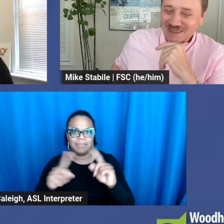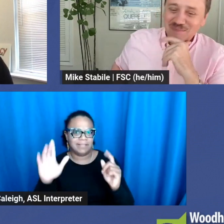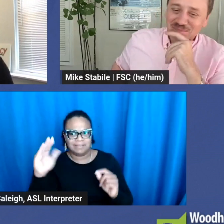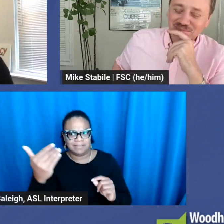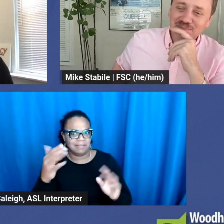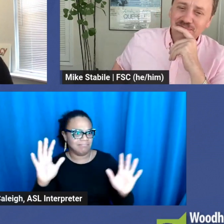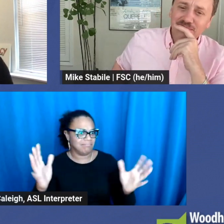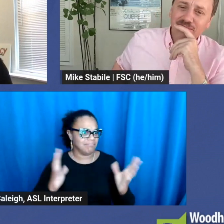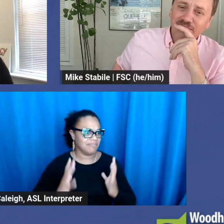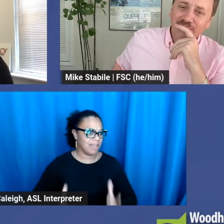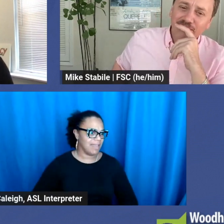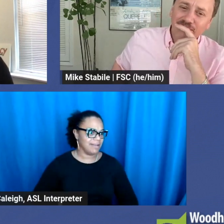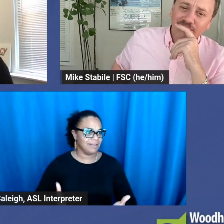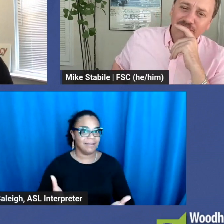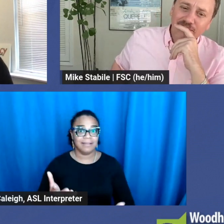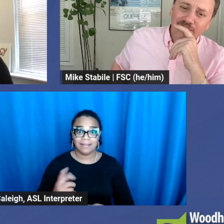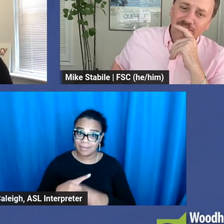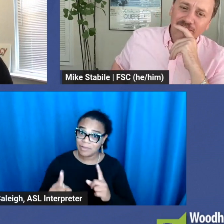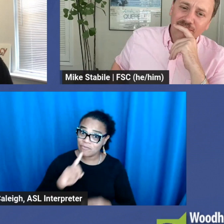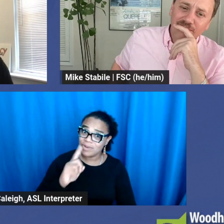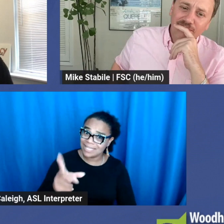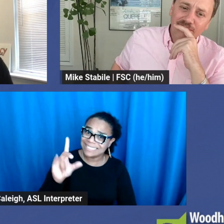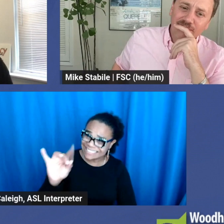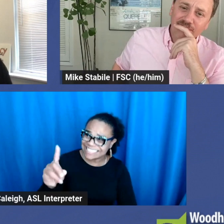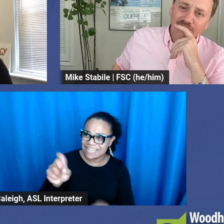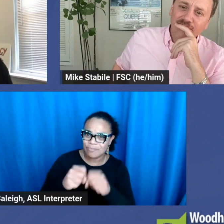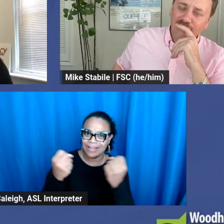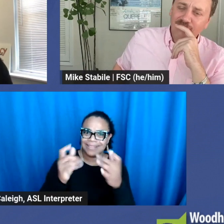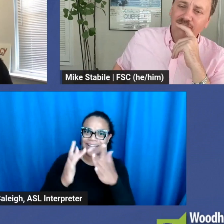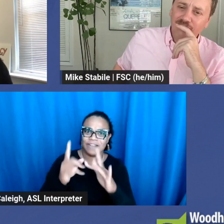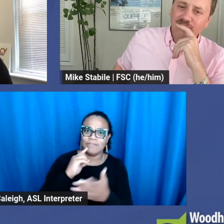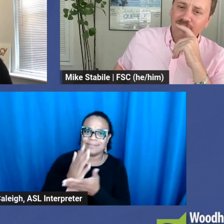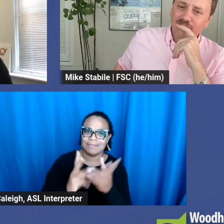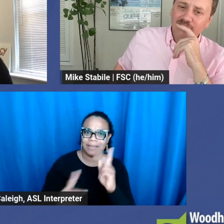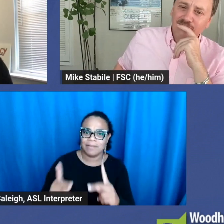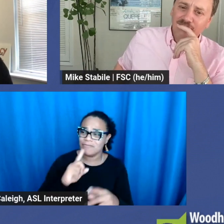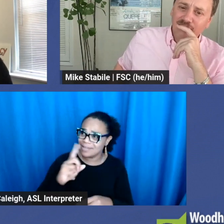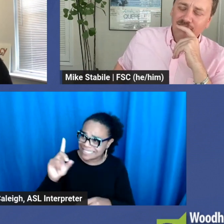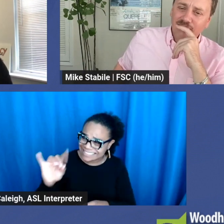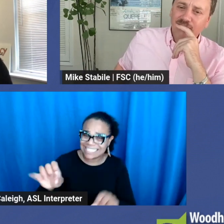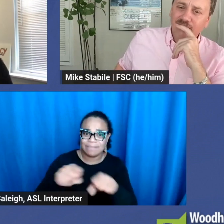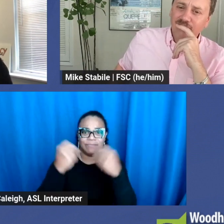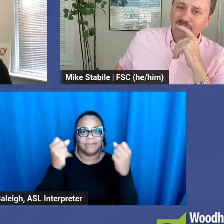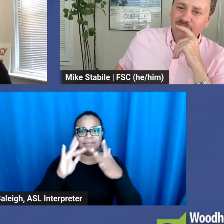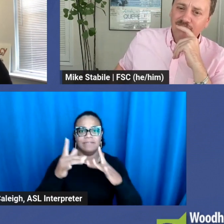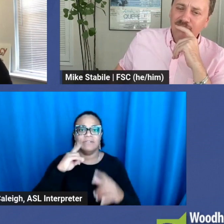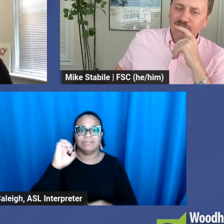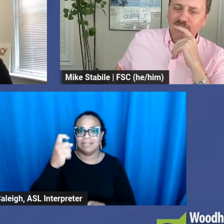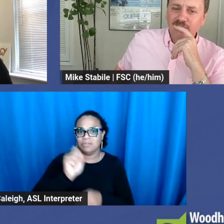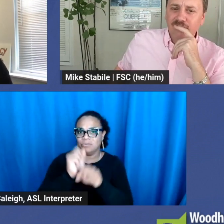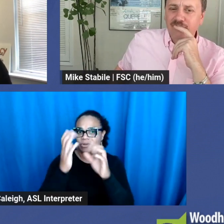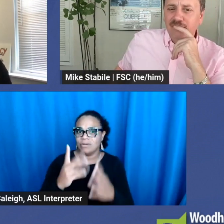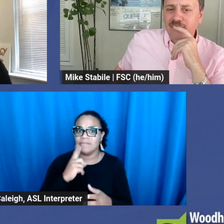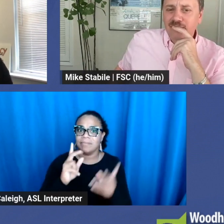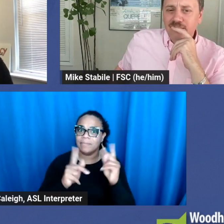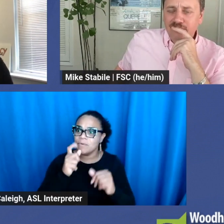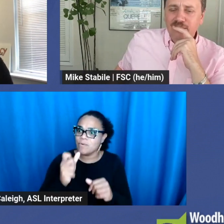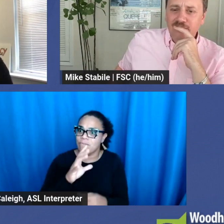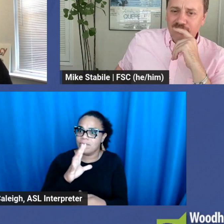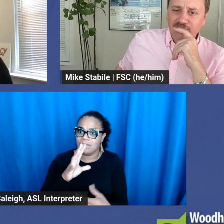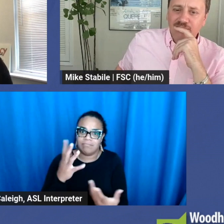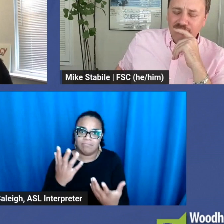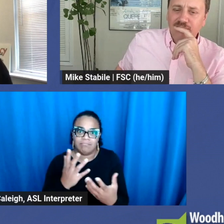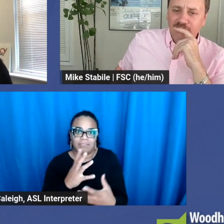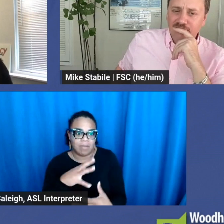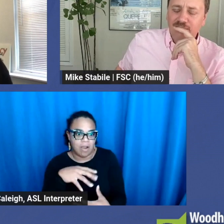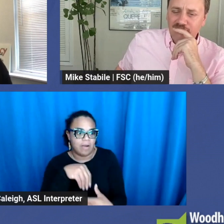internet for some people. It really broke the internet for sex workers. It really broke the internet for people who engage in adult